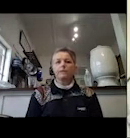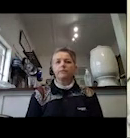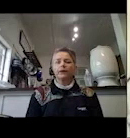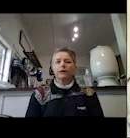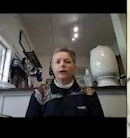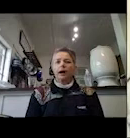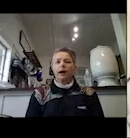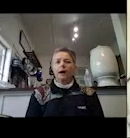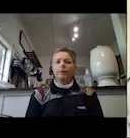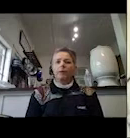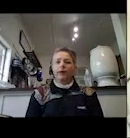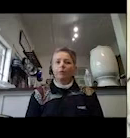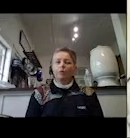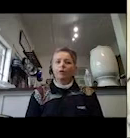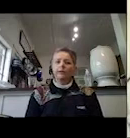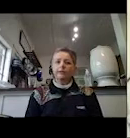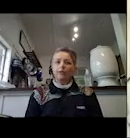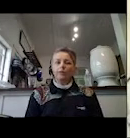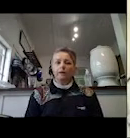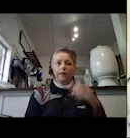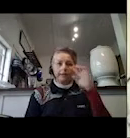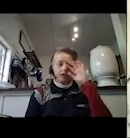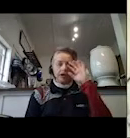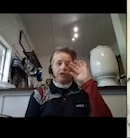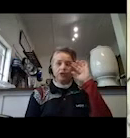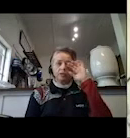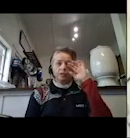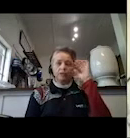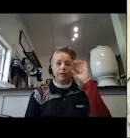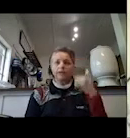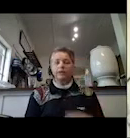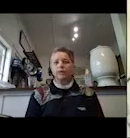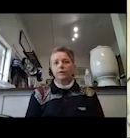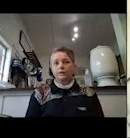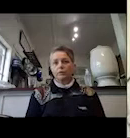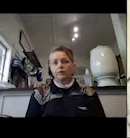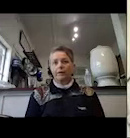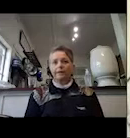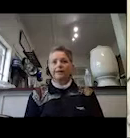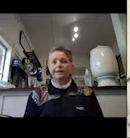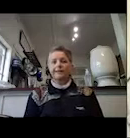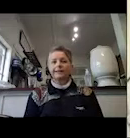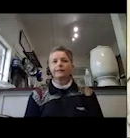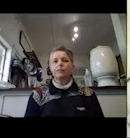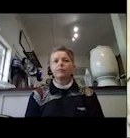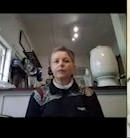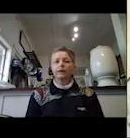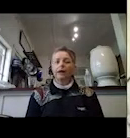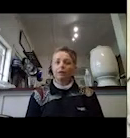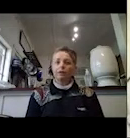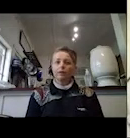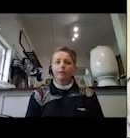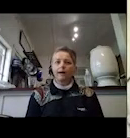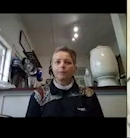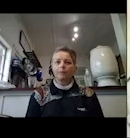court. And that word is often interchangeable, depending on the sort of matter that it is, with the